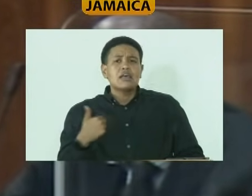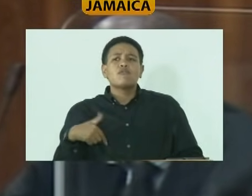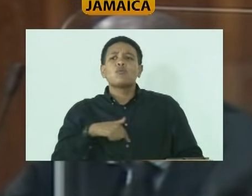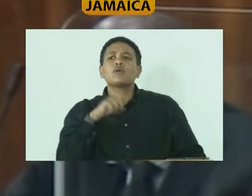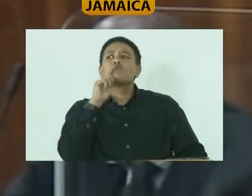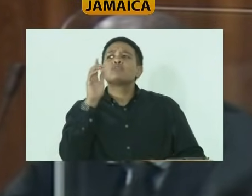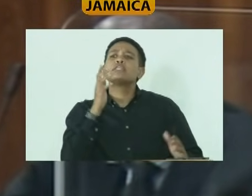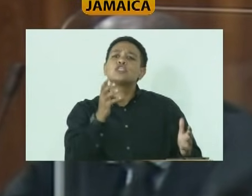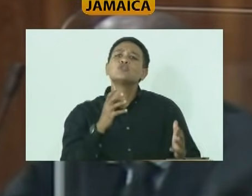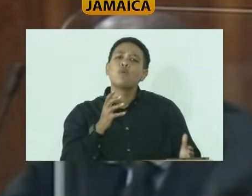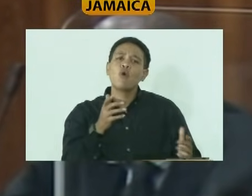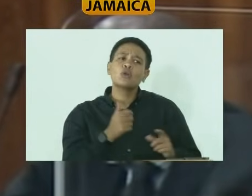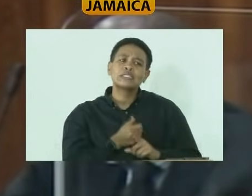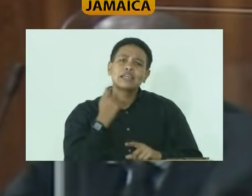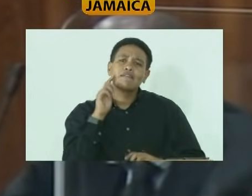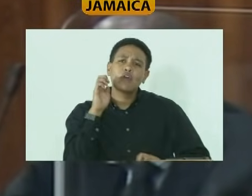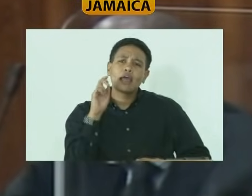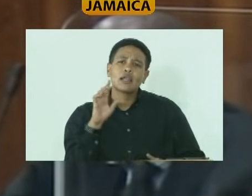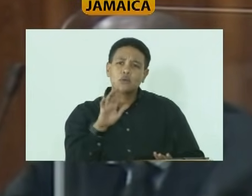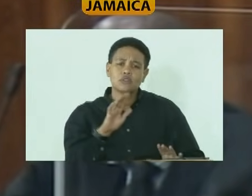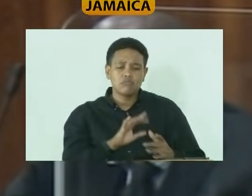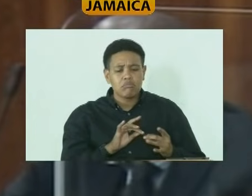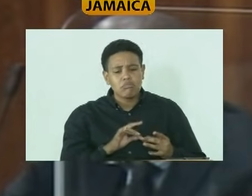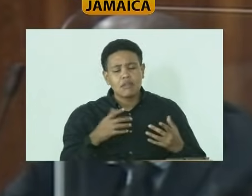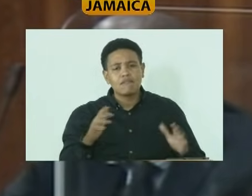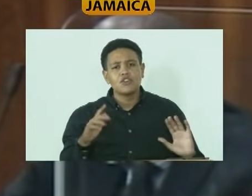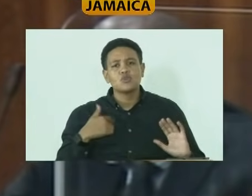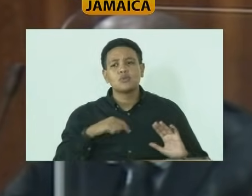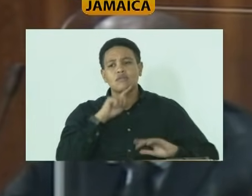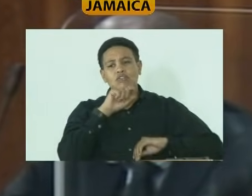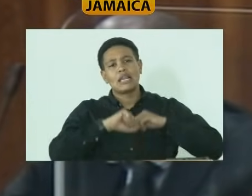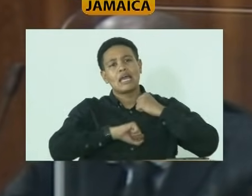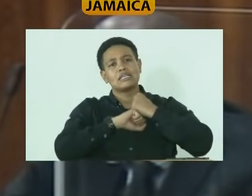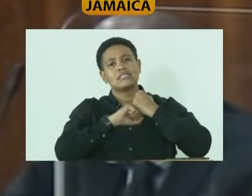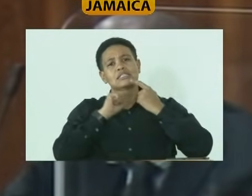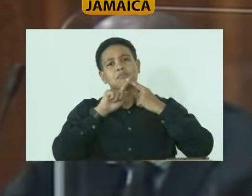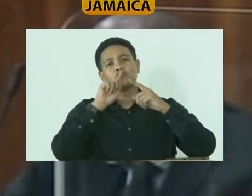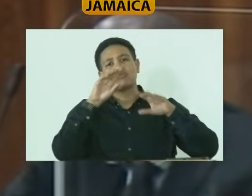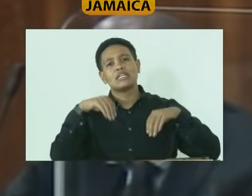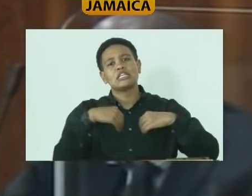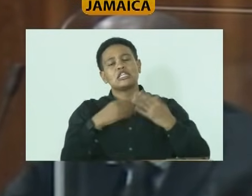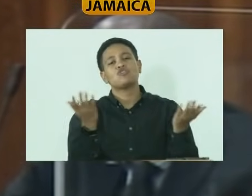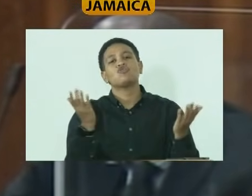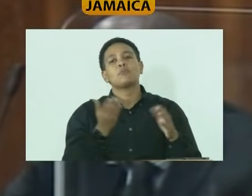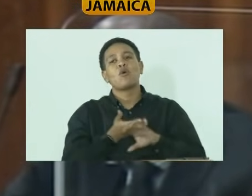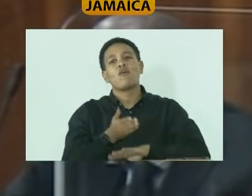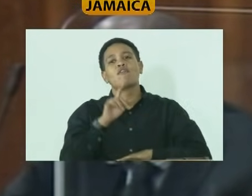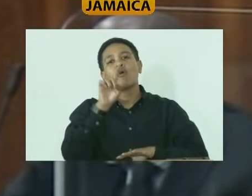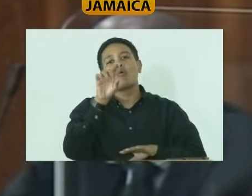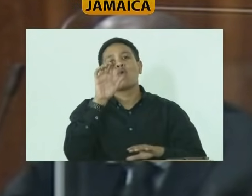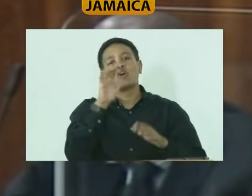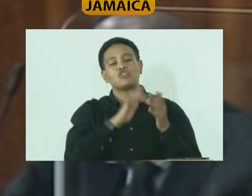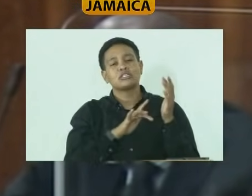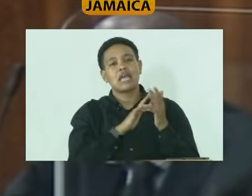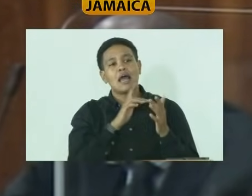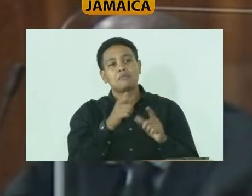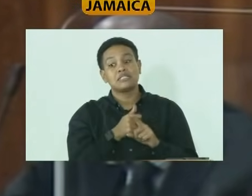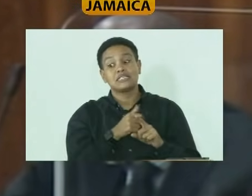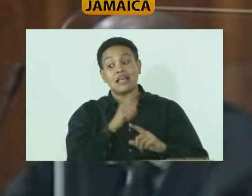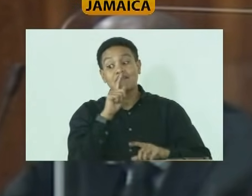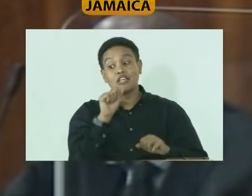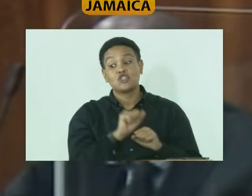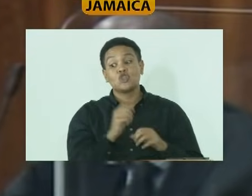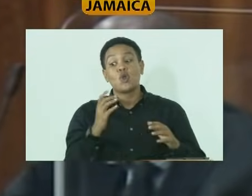have focused on education. We have assisted and distributed well over 100 tablets to ensure